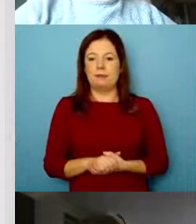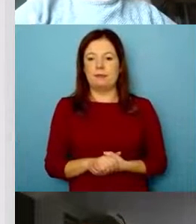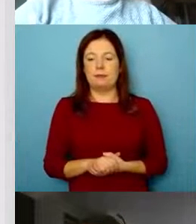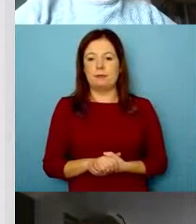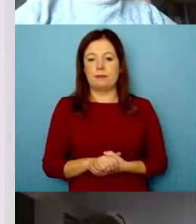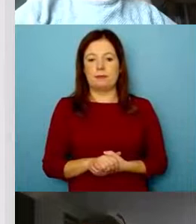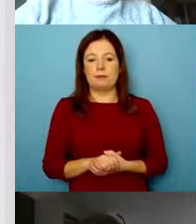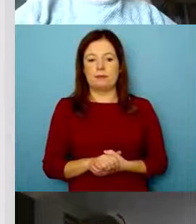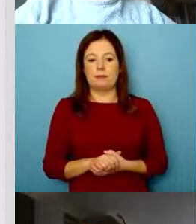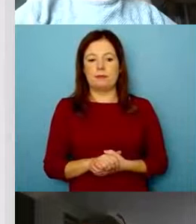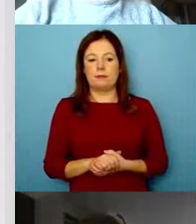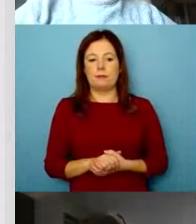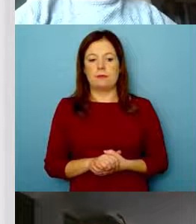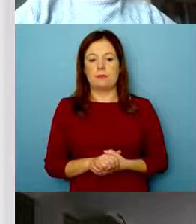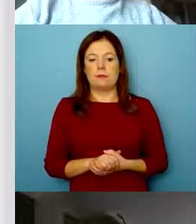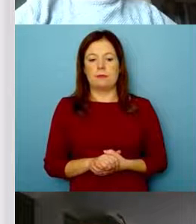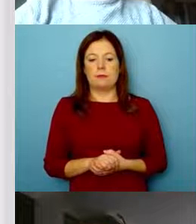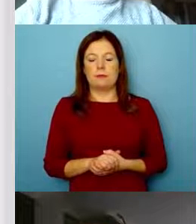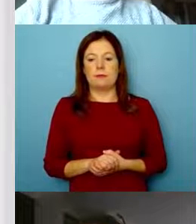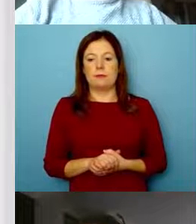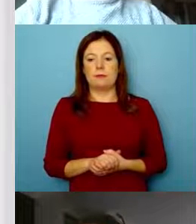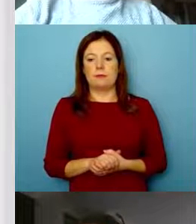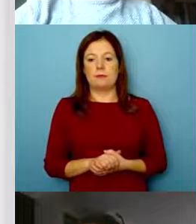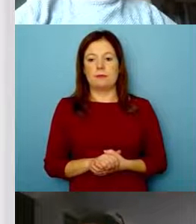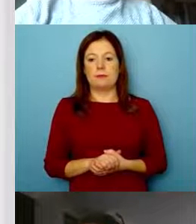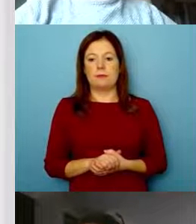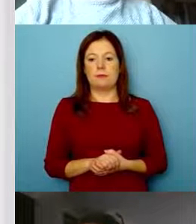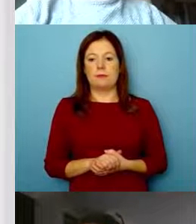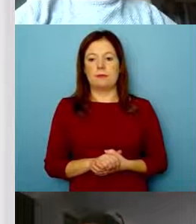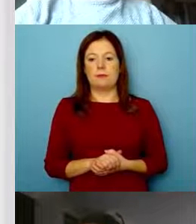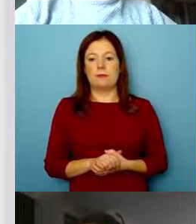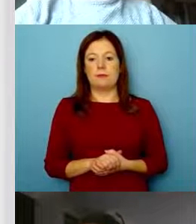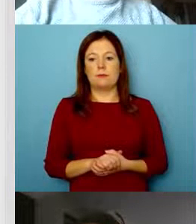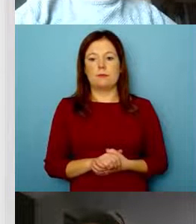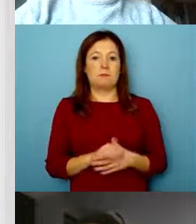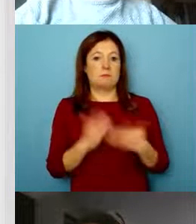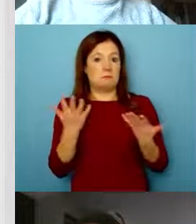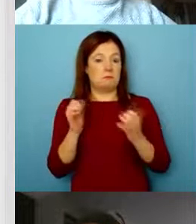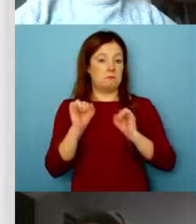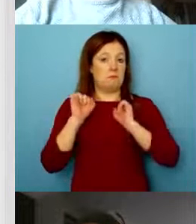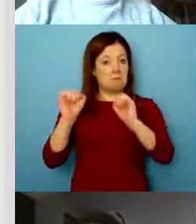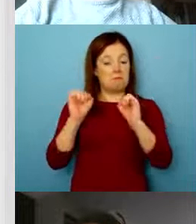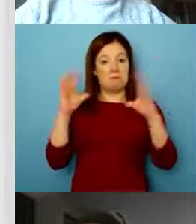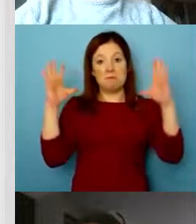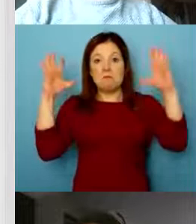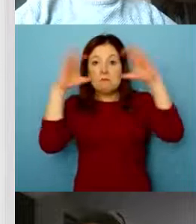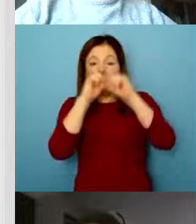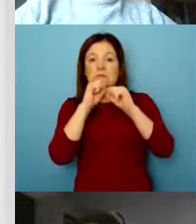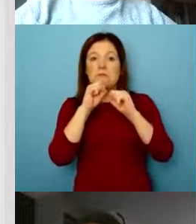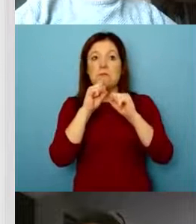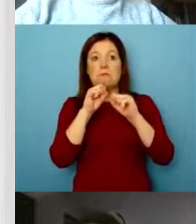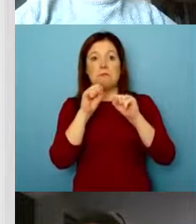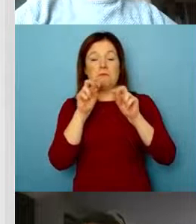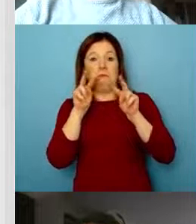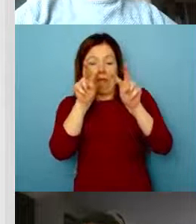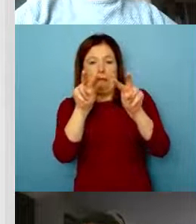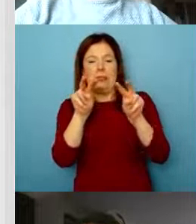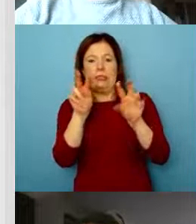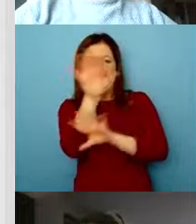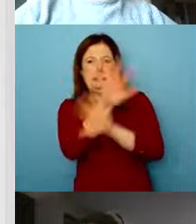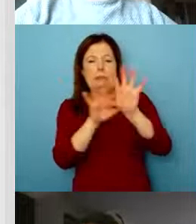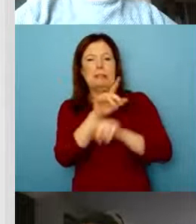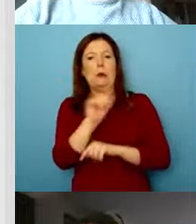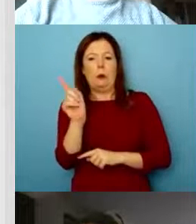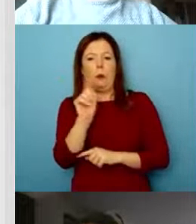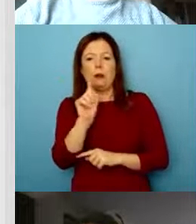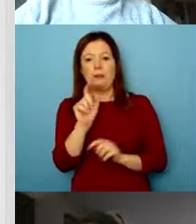overview of how those difficulties can be manifest when people are looking at TV screens. We've